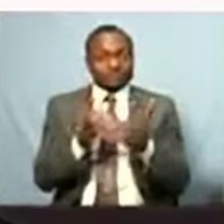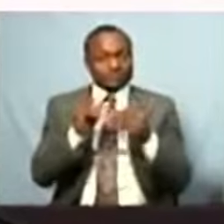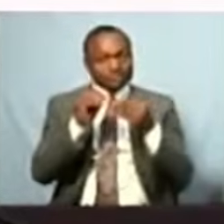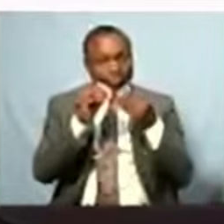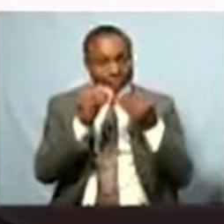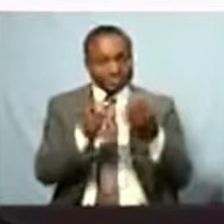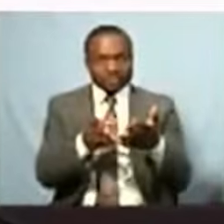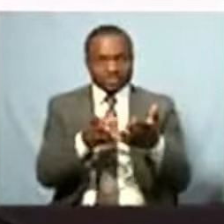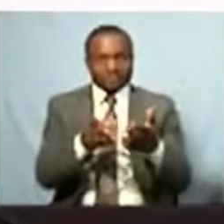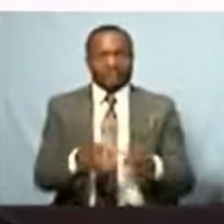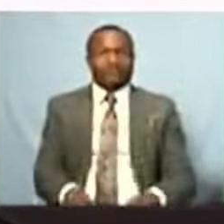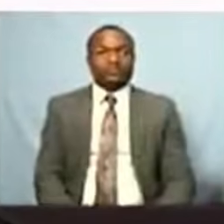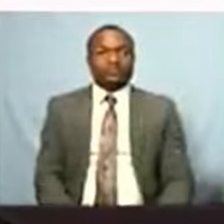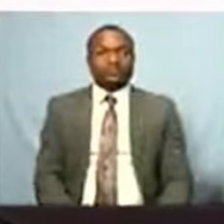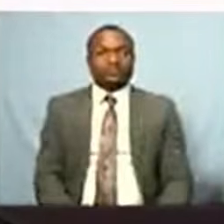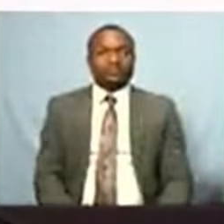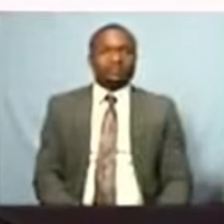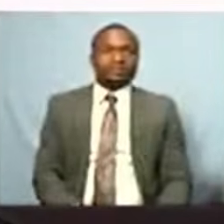provide